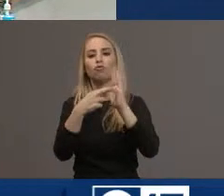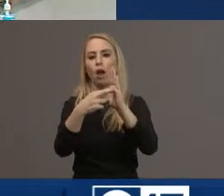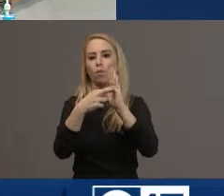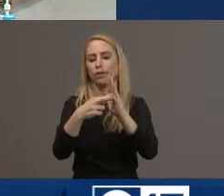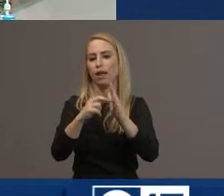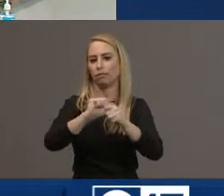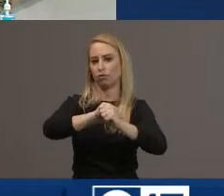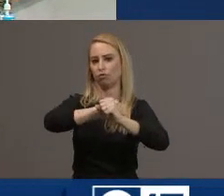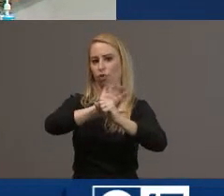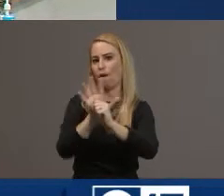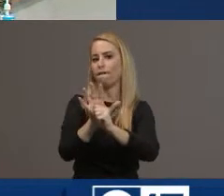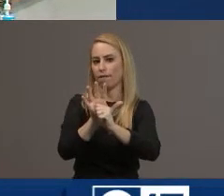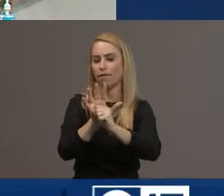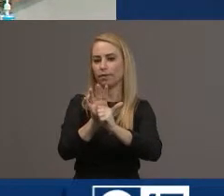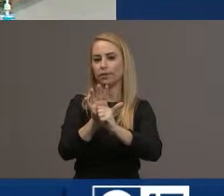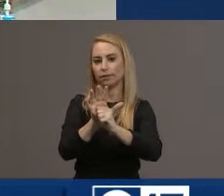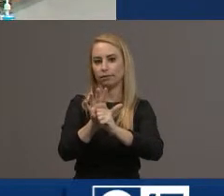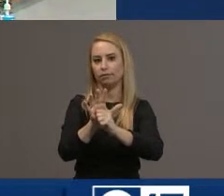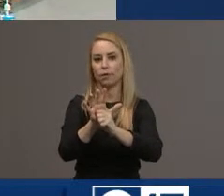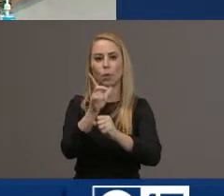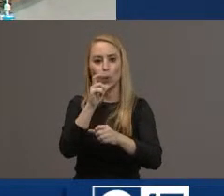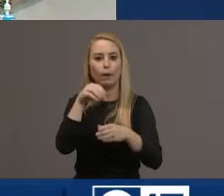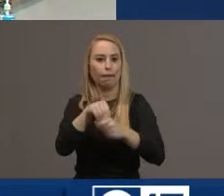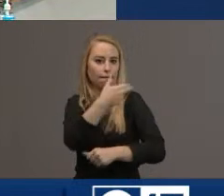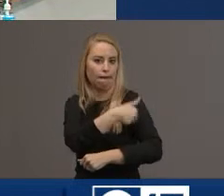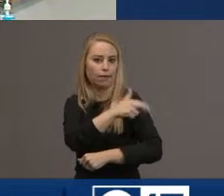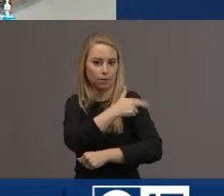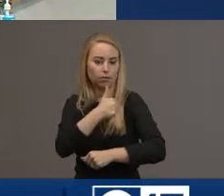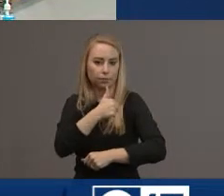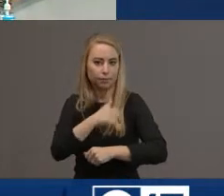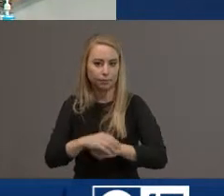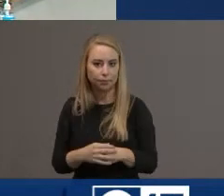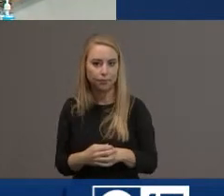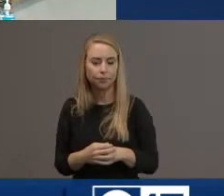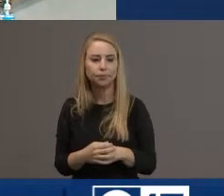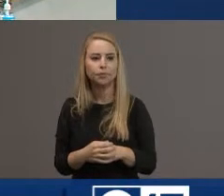COVID-19 use in our intensive care units.